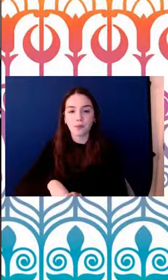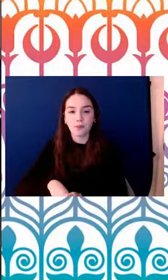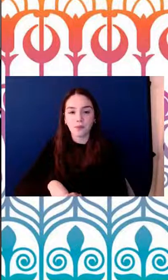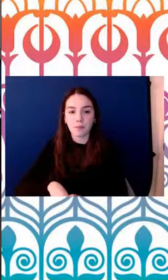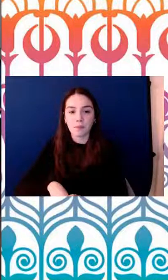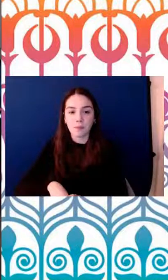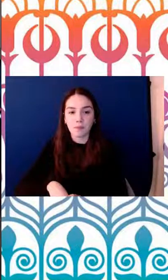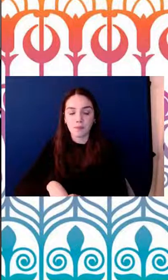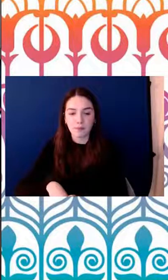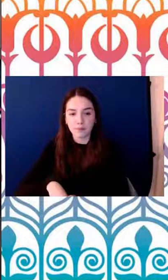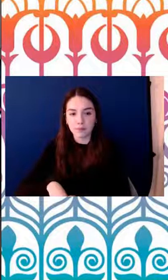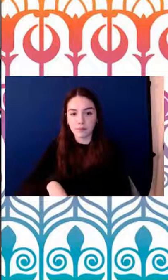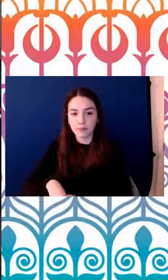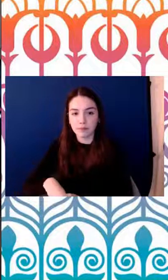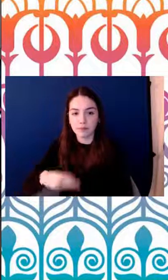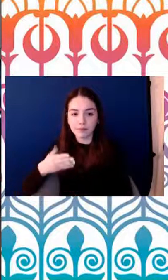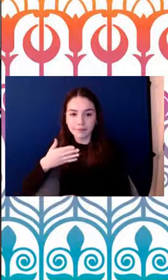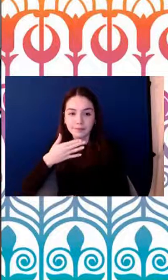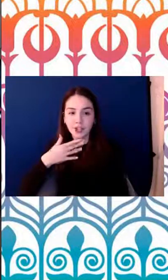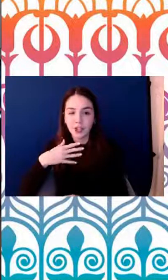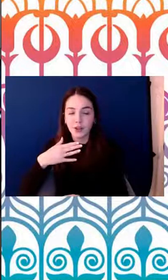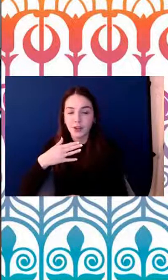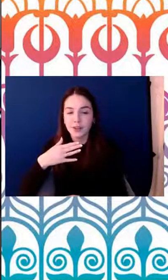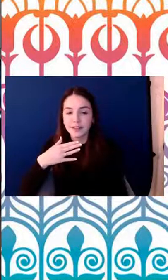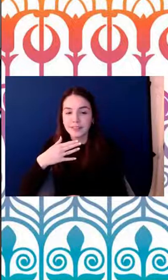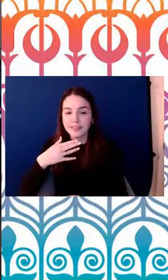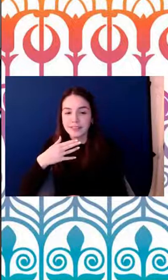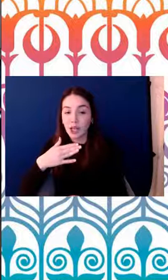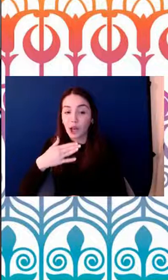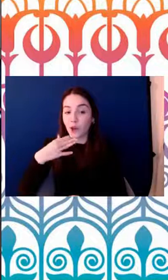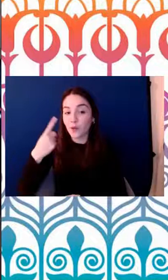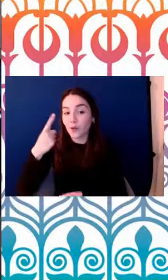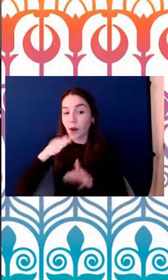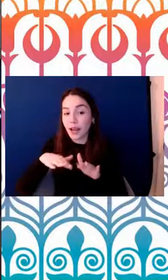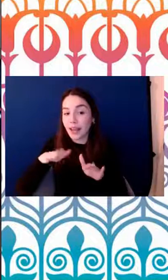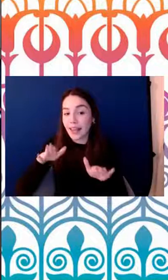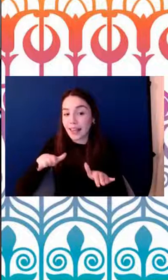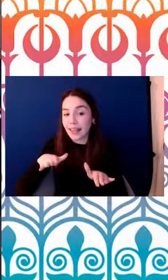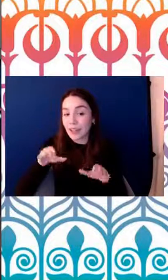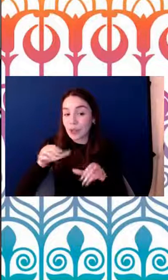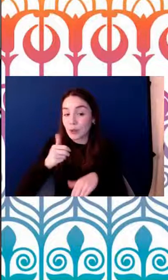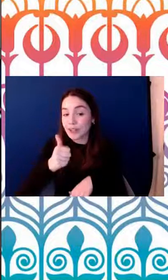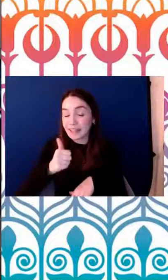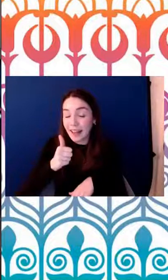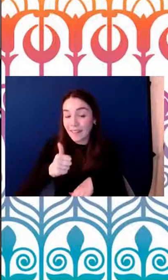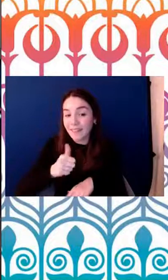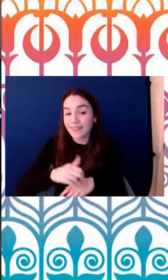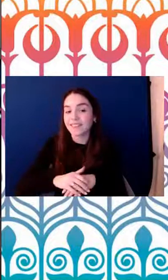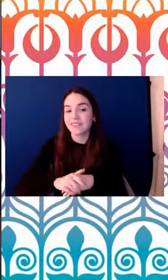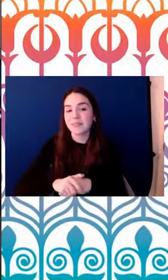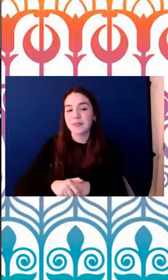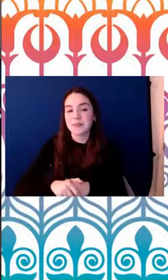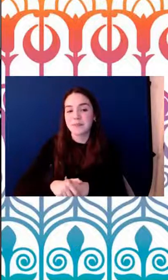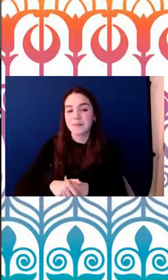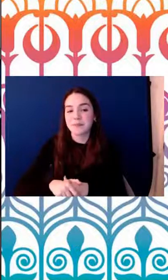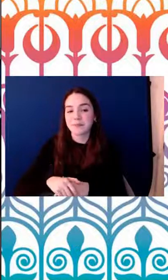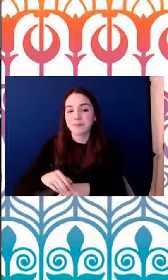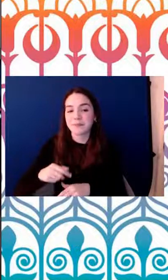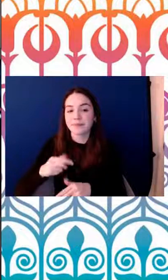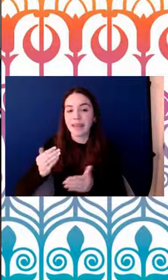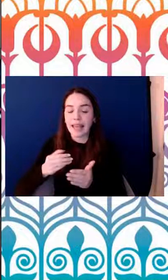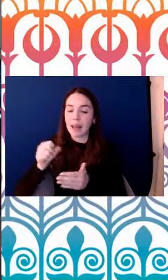good for the kids to do by themselves. And I'm going to take my spoon